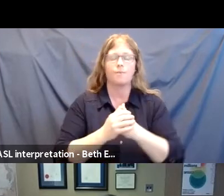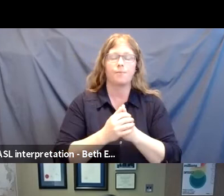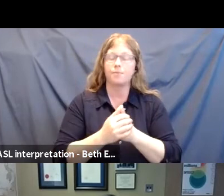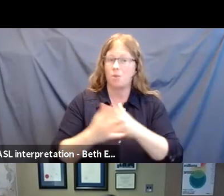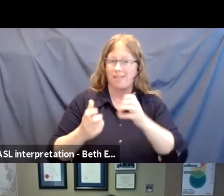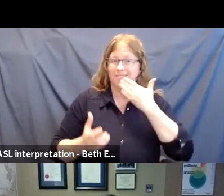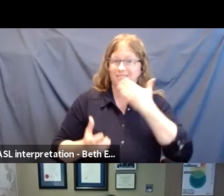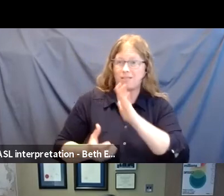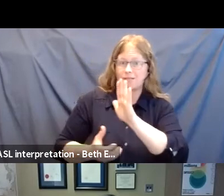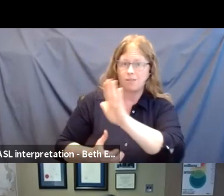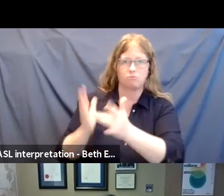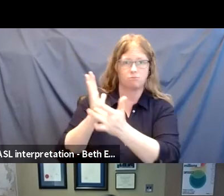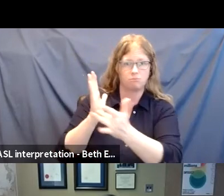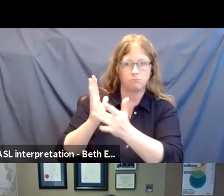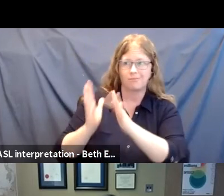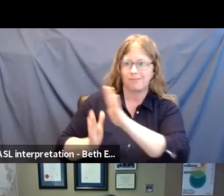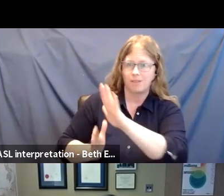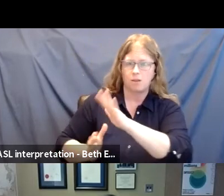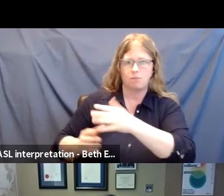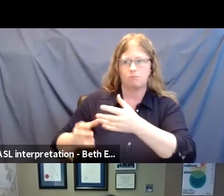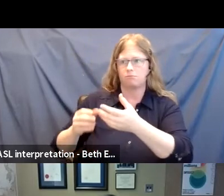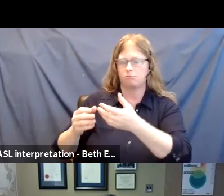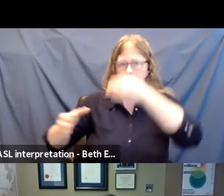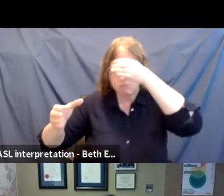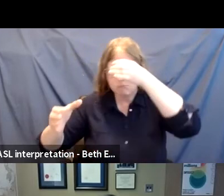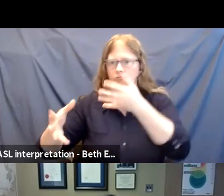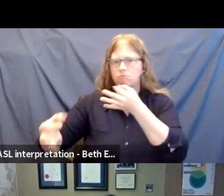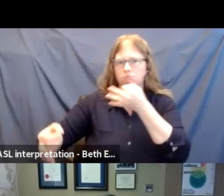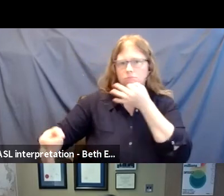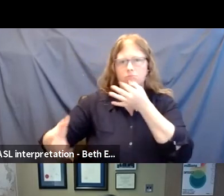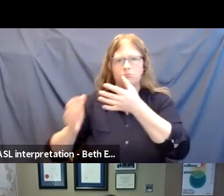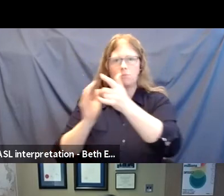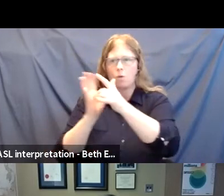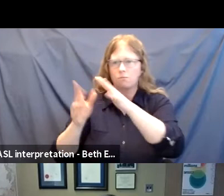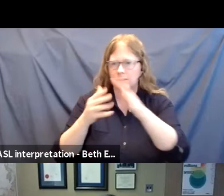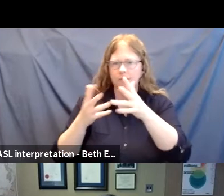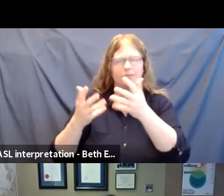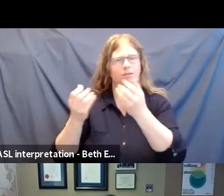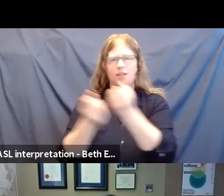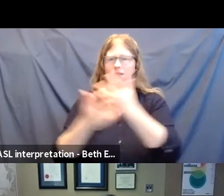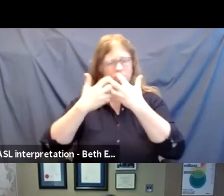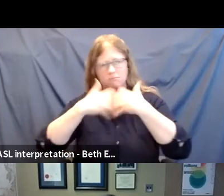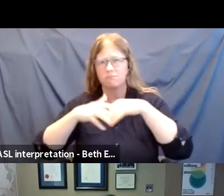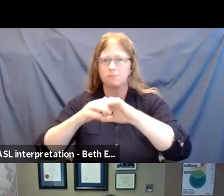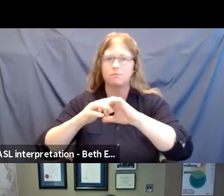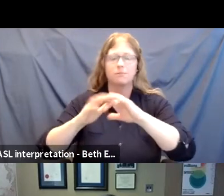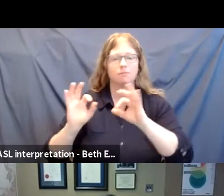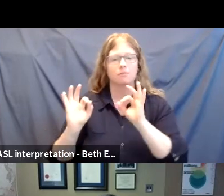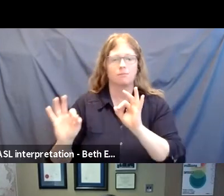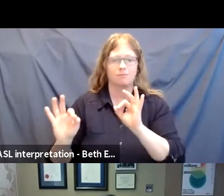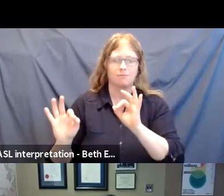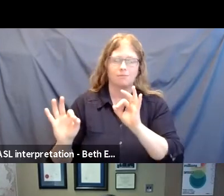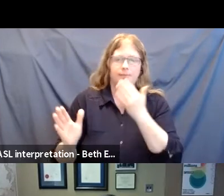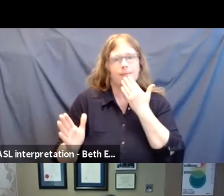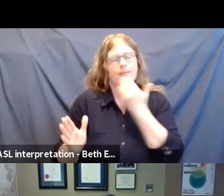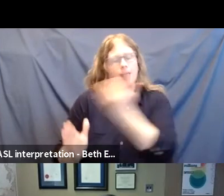They're sharing their technical resources today. They're sharing their expertise. So everything is flowing beautifully. And that's not Connecting Ottawa, that really is